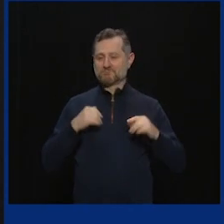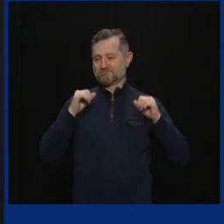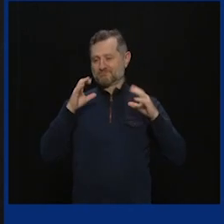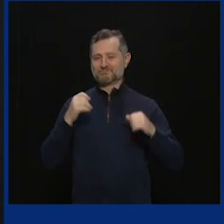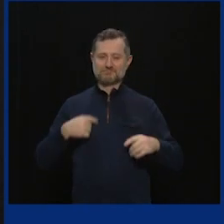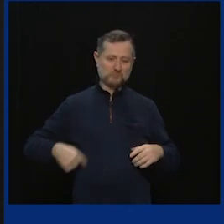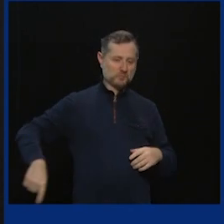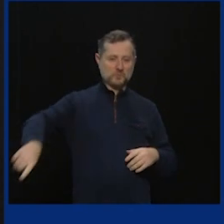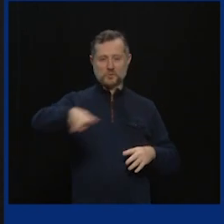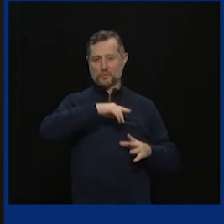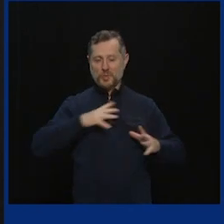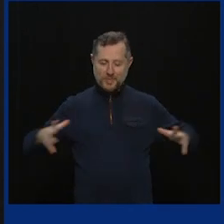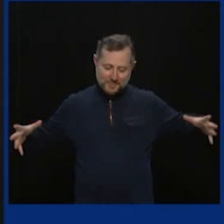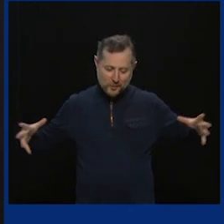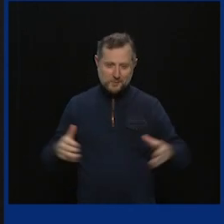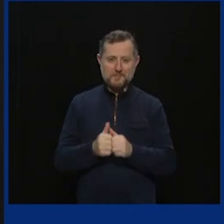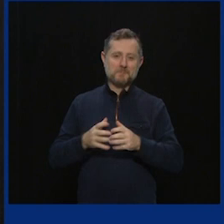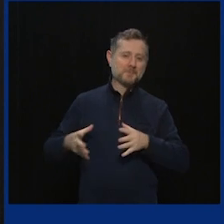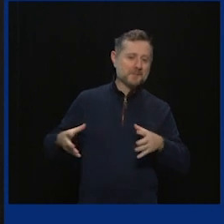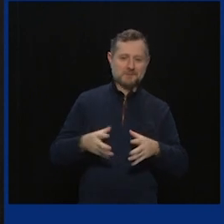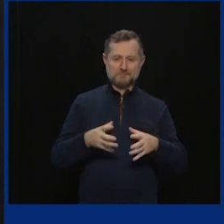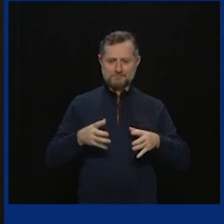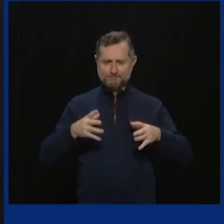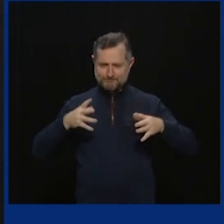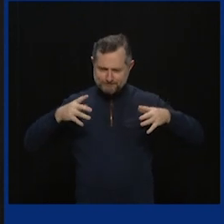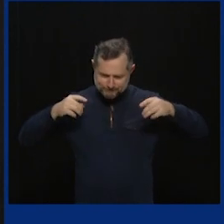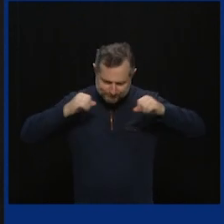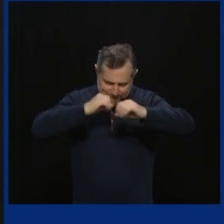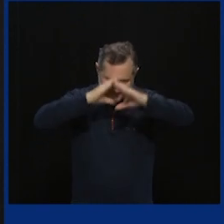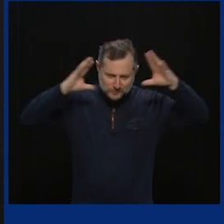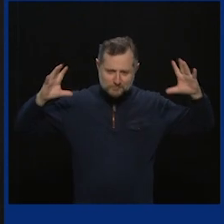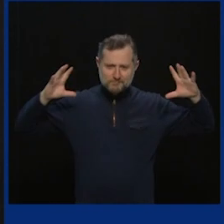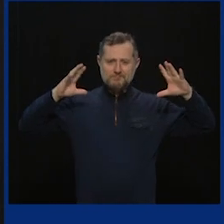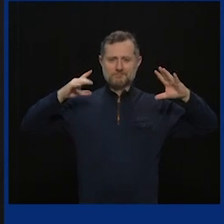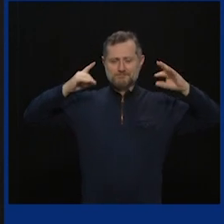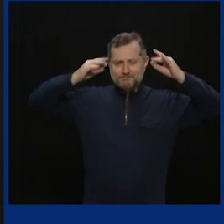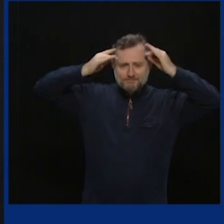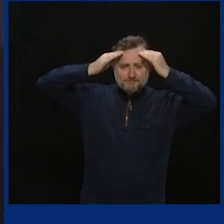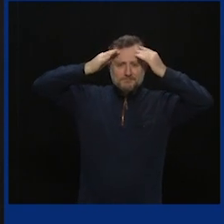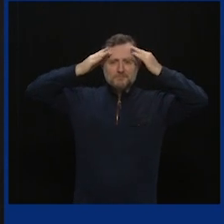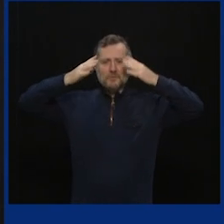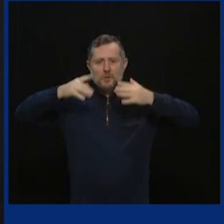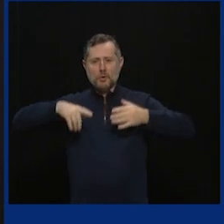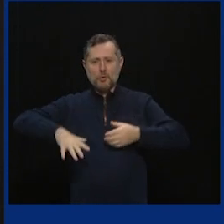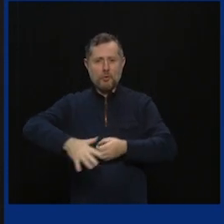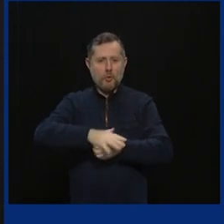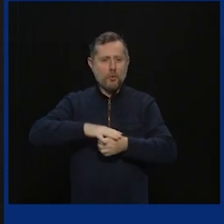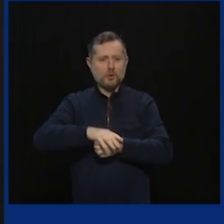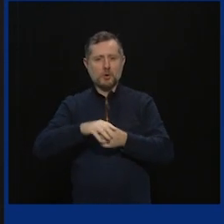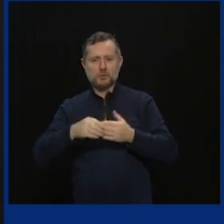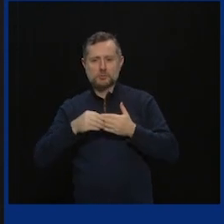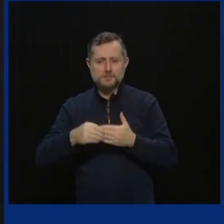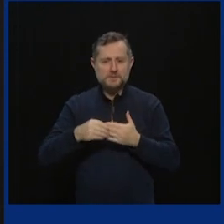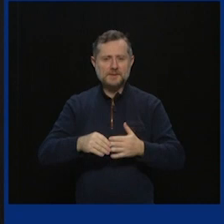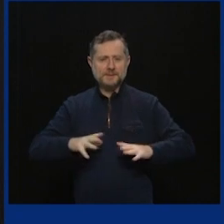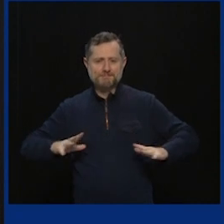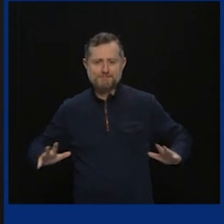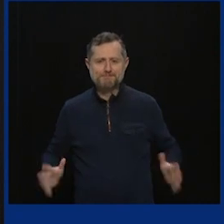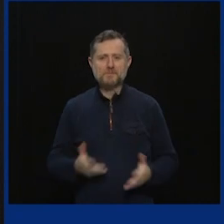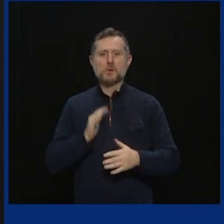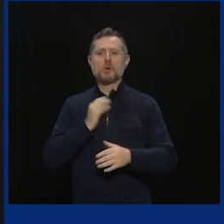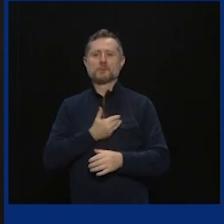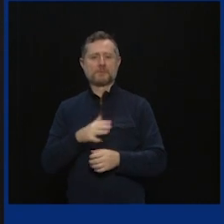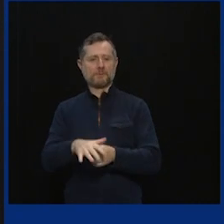about our vision of creating what is a locally driven revitalization of our neighborhoods. And